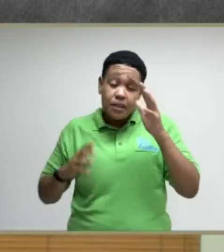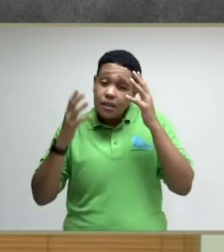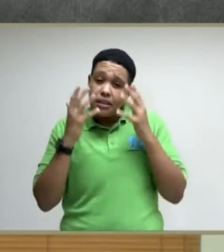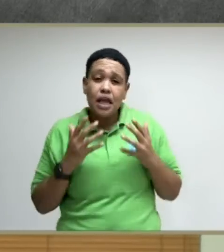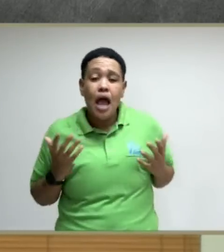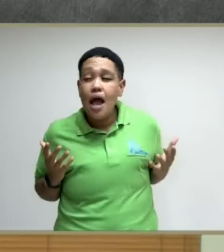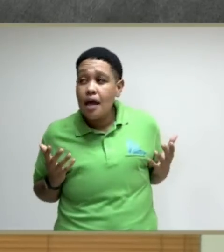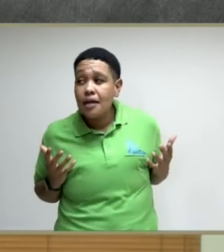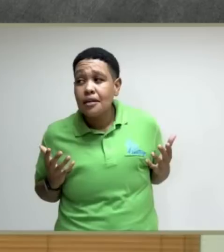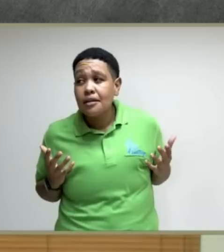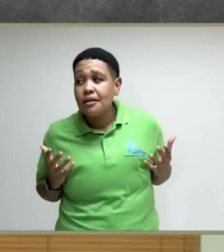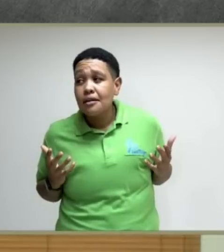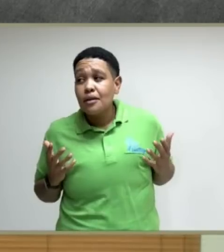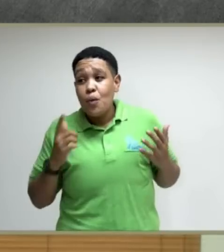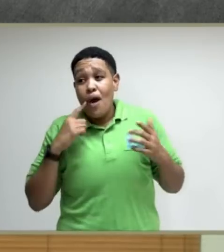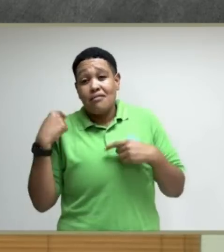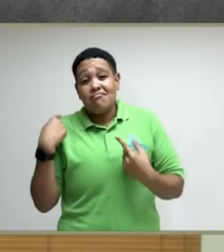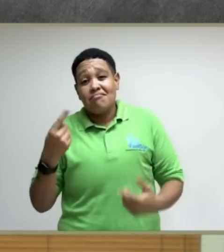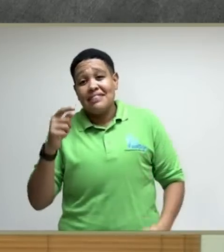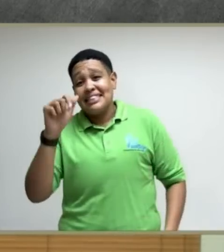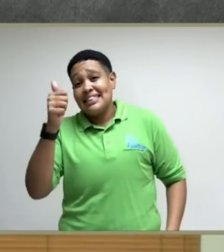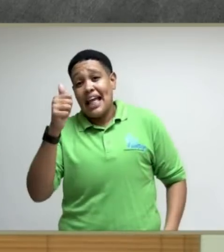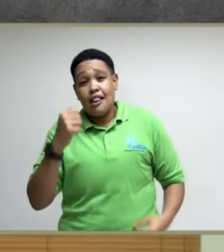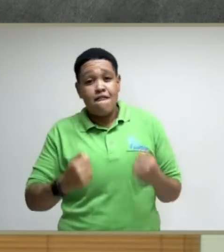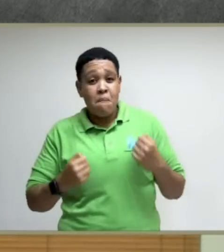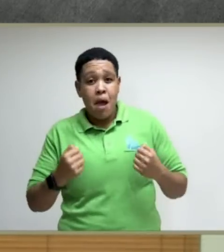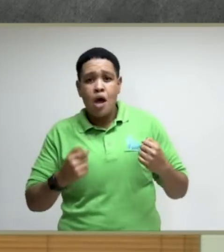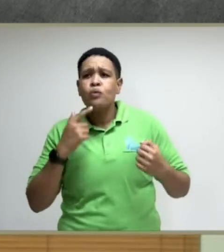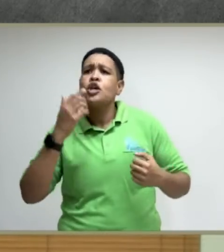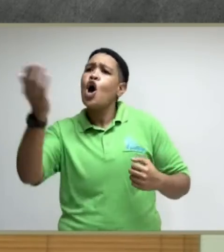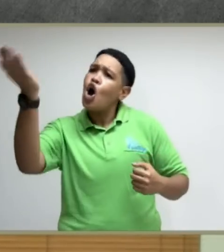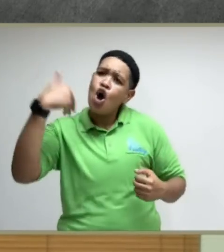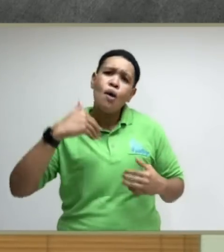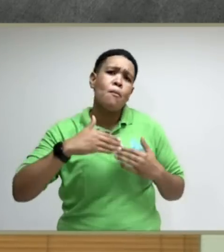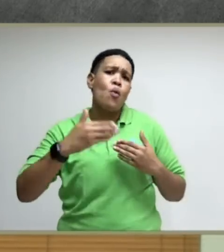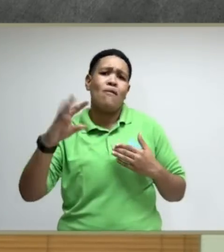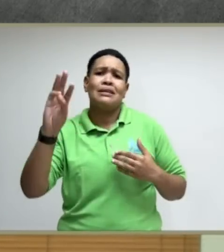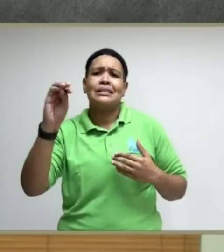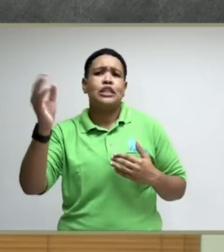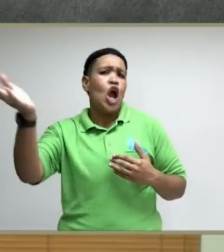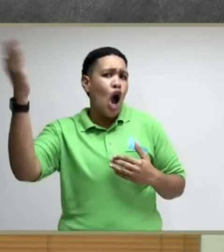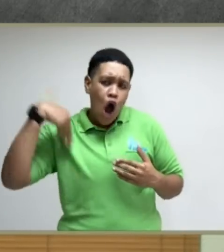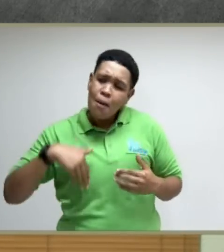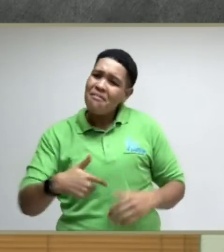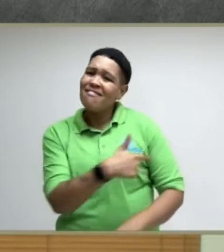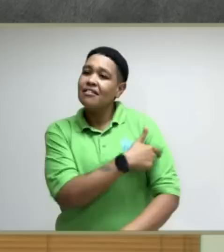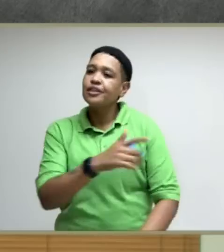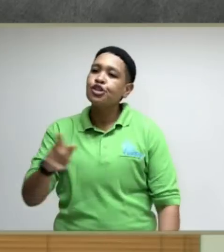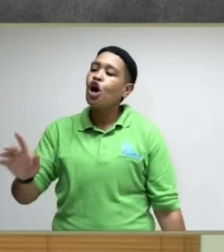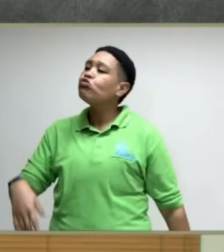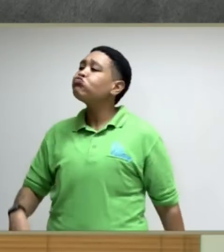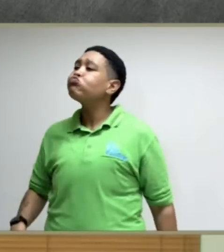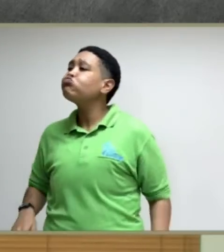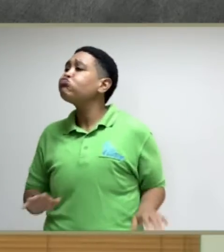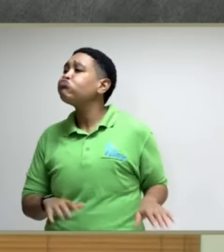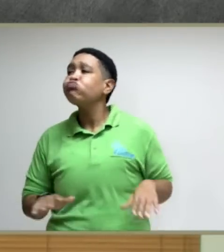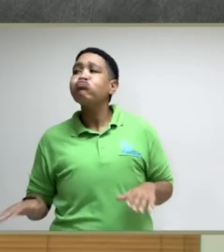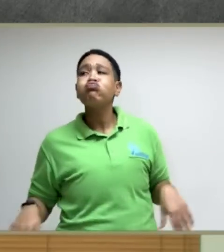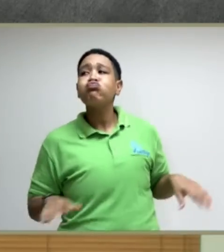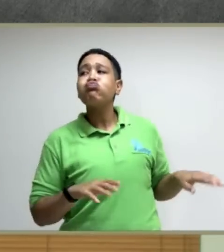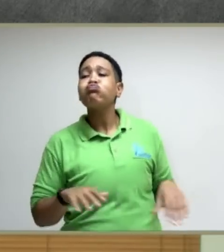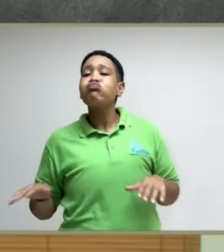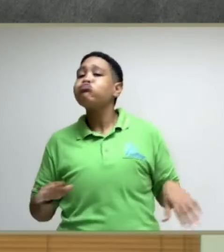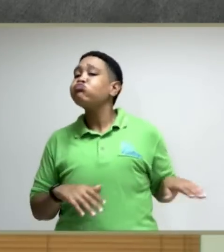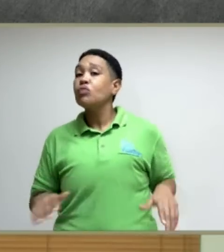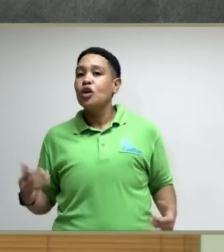have opened up on the 10th of March, given priority to the over 60s to get vaccinated. And we shouldn't be